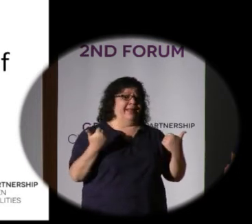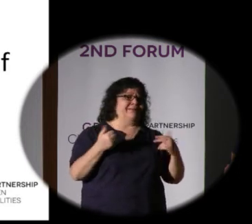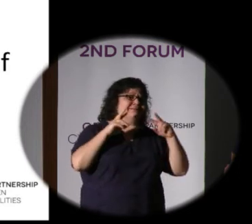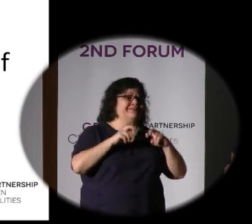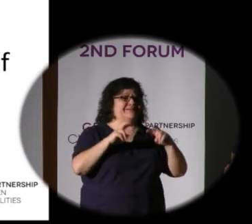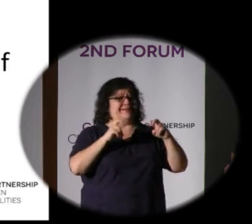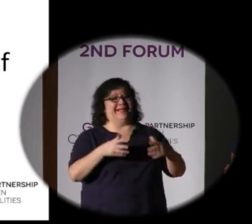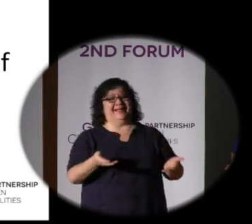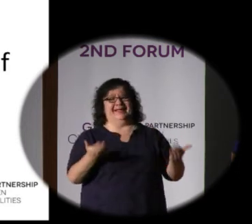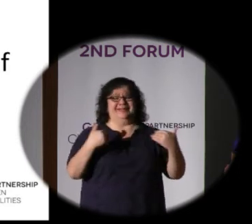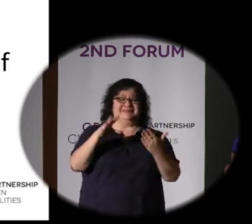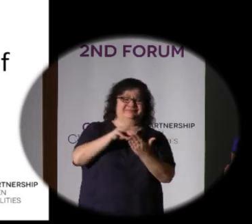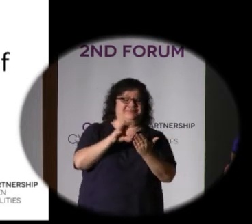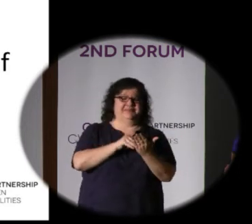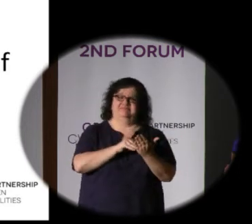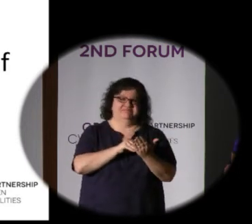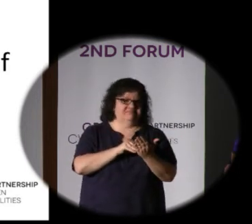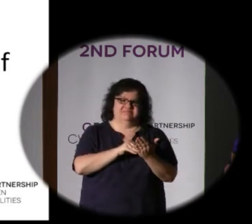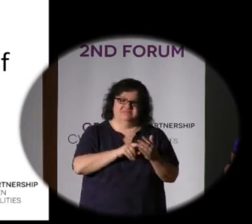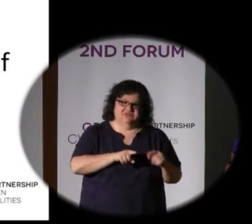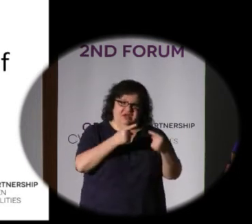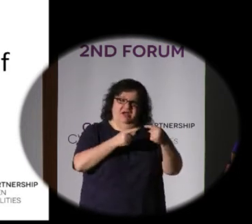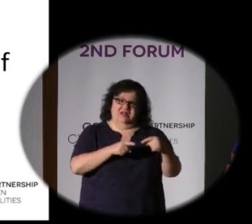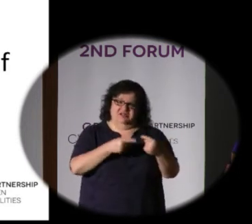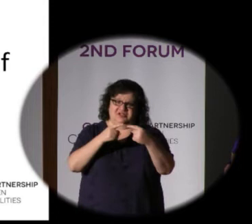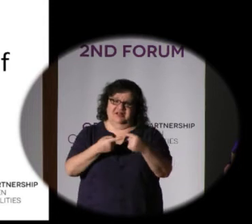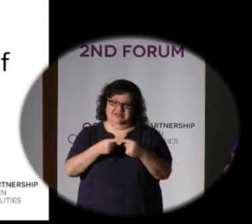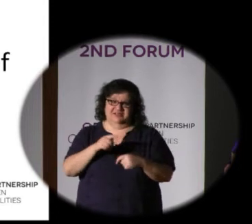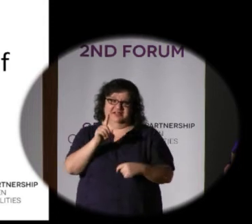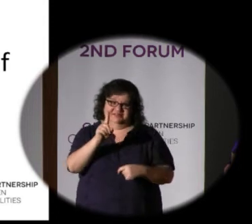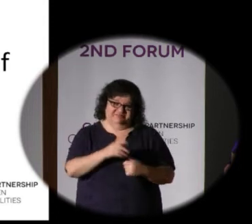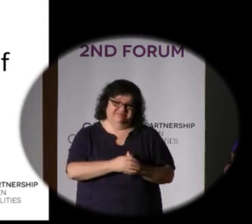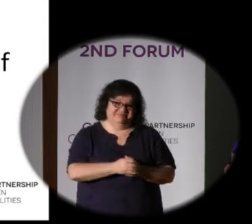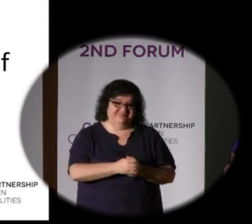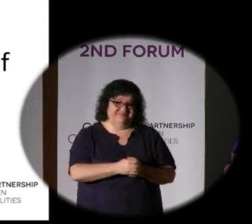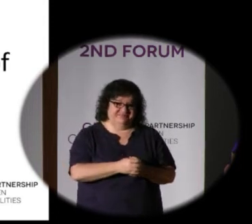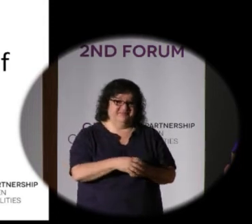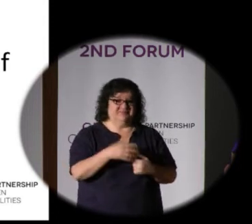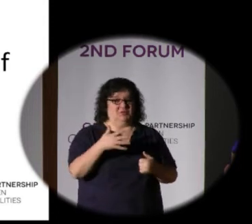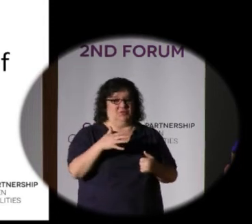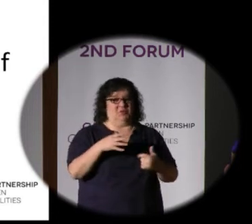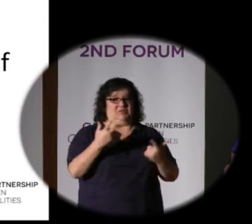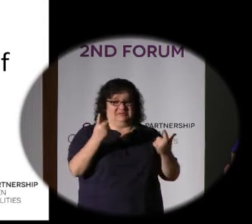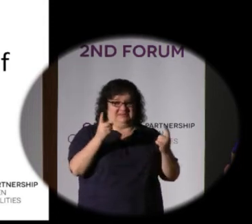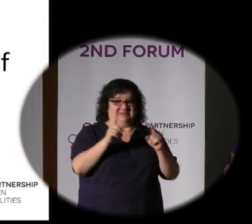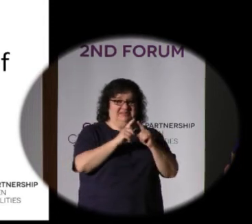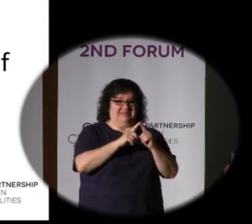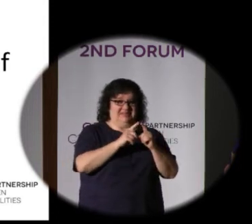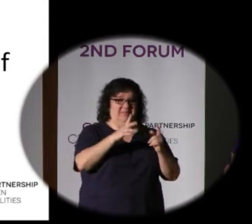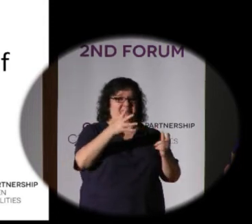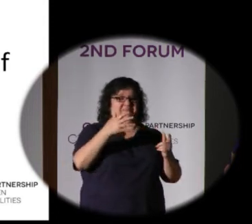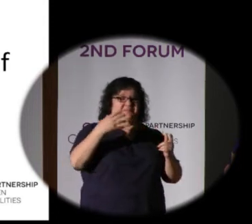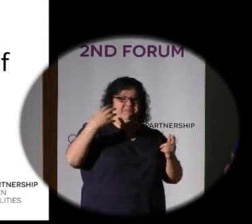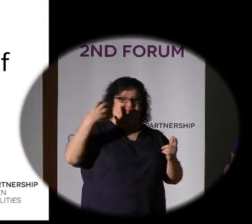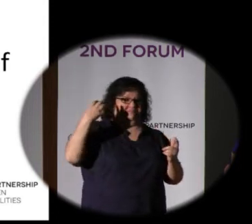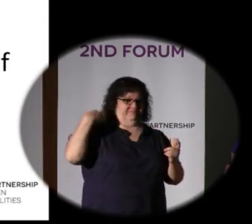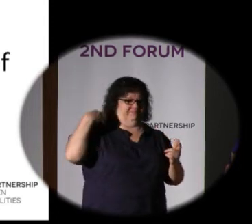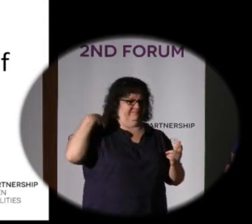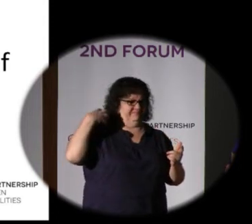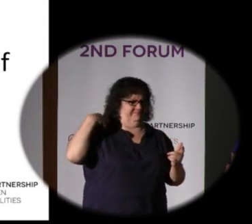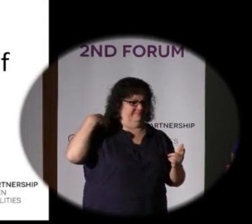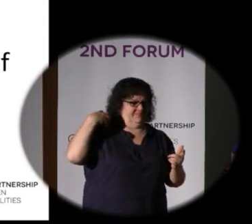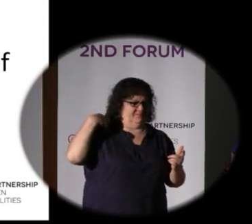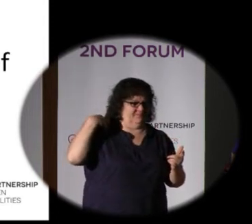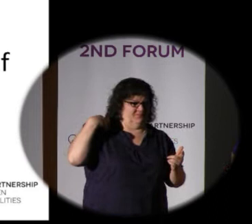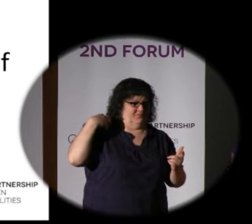last year, the leadership transitioned, and we had a period where nobody felt that they were able to take a full active lead